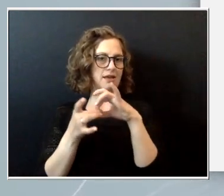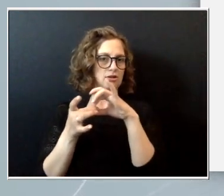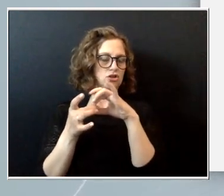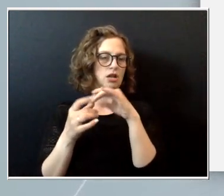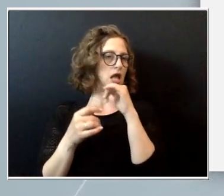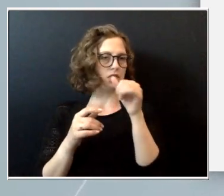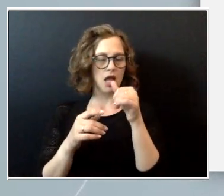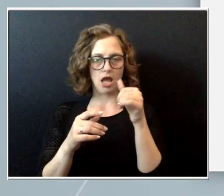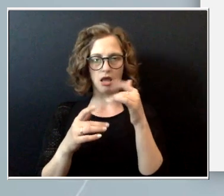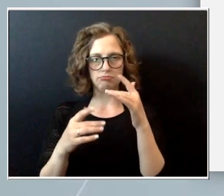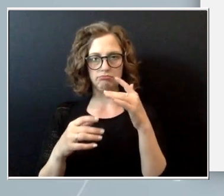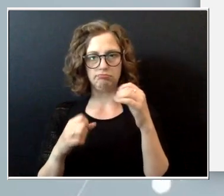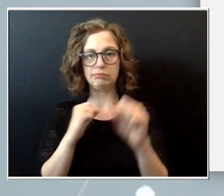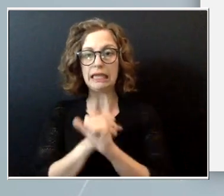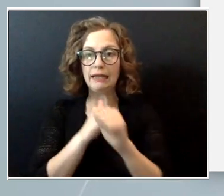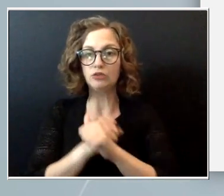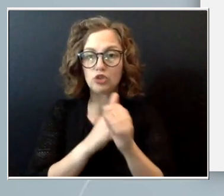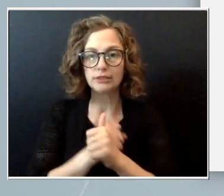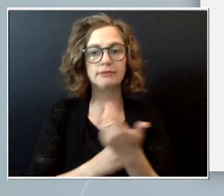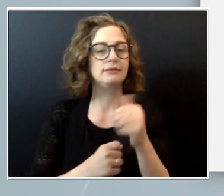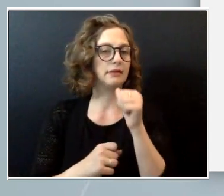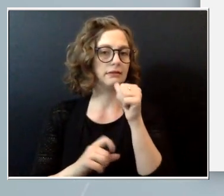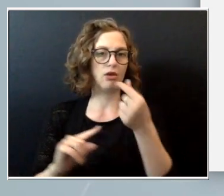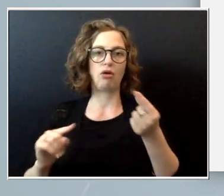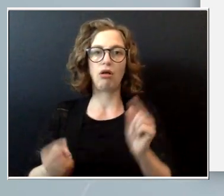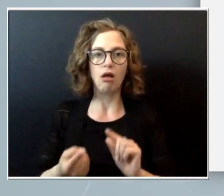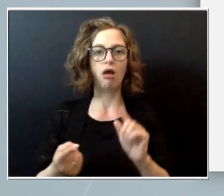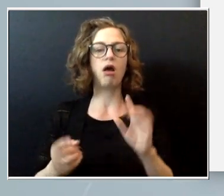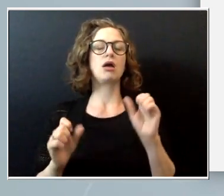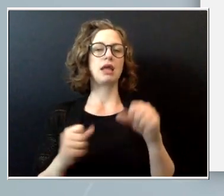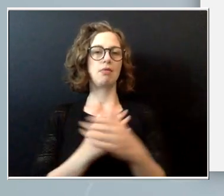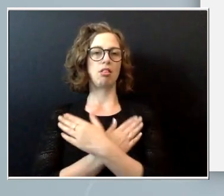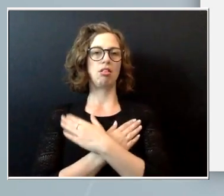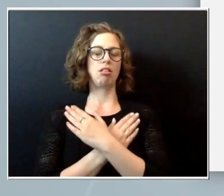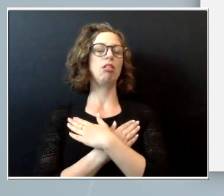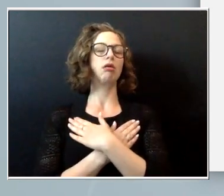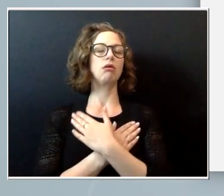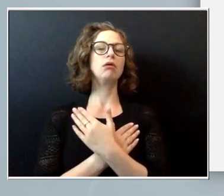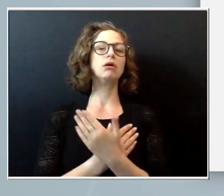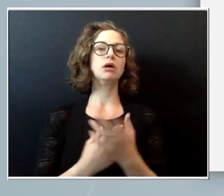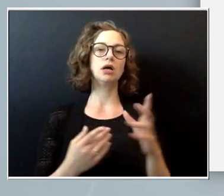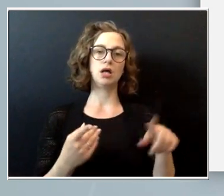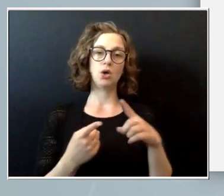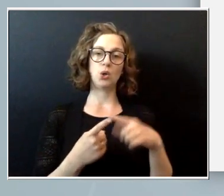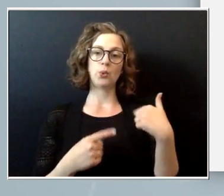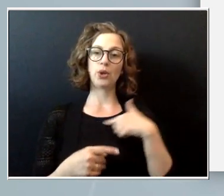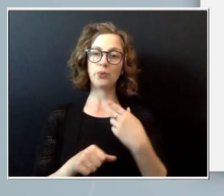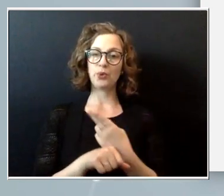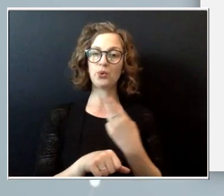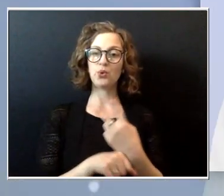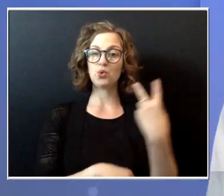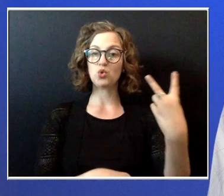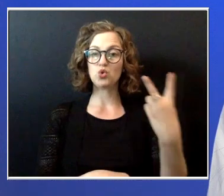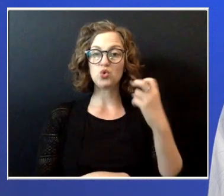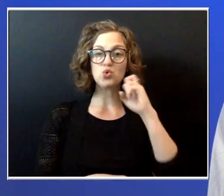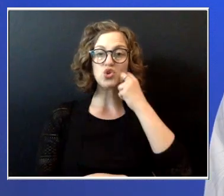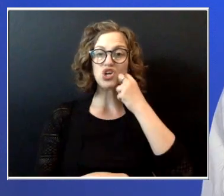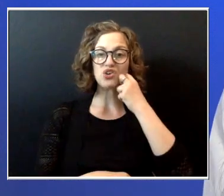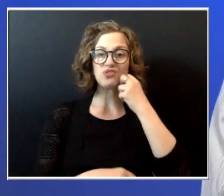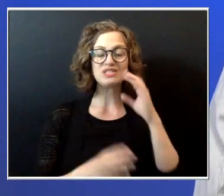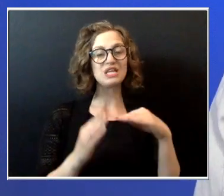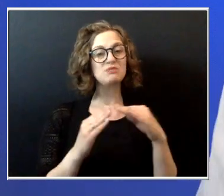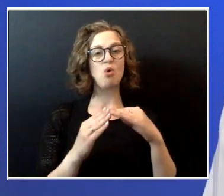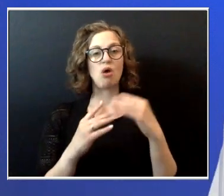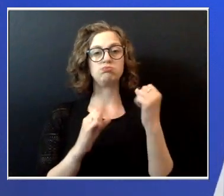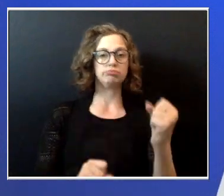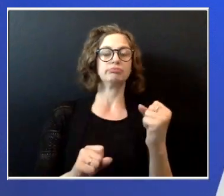And this is trigeminal stimulation through the tongue. When we use 2 nerves, it's a stronger signal. So we're just basically